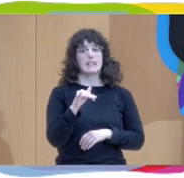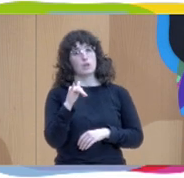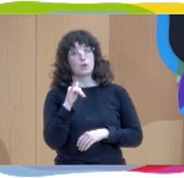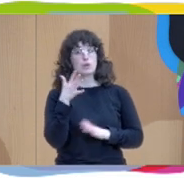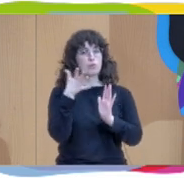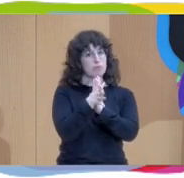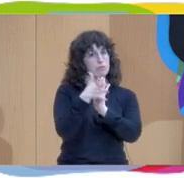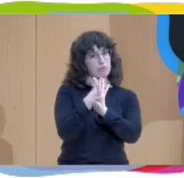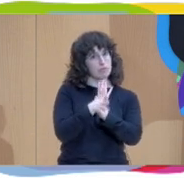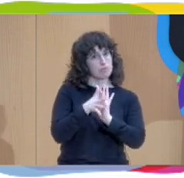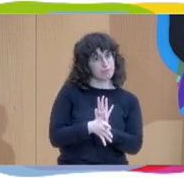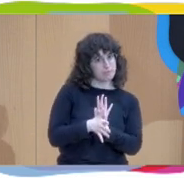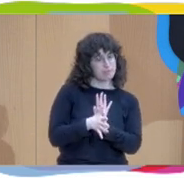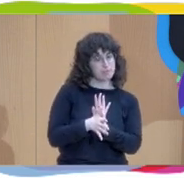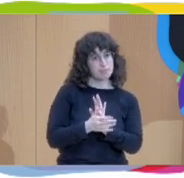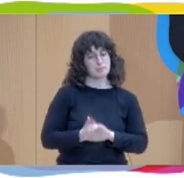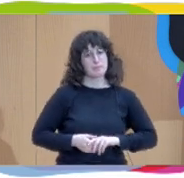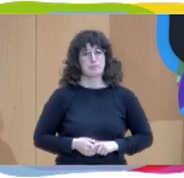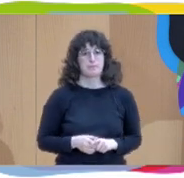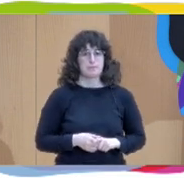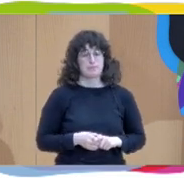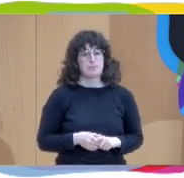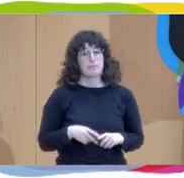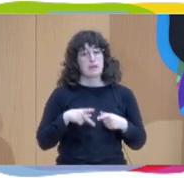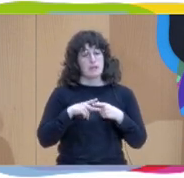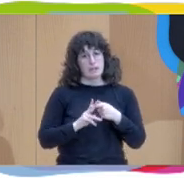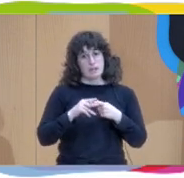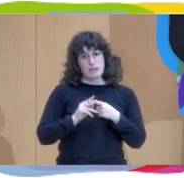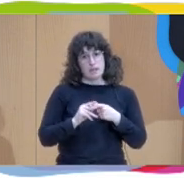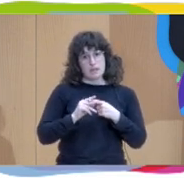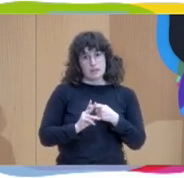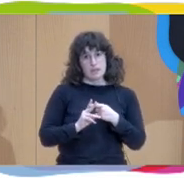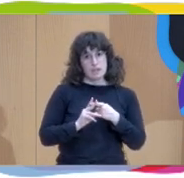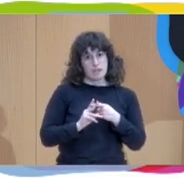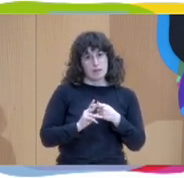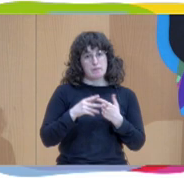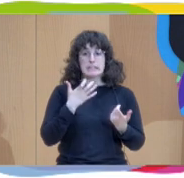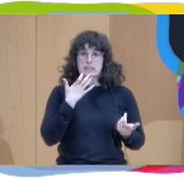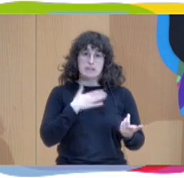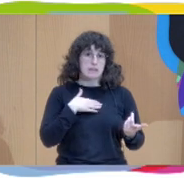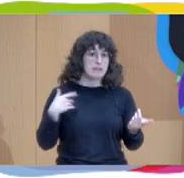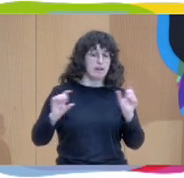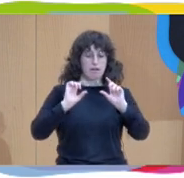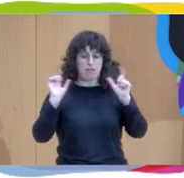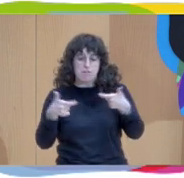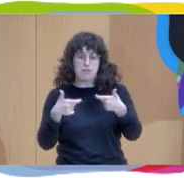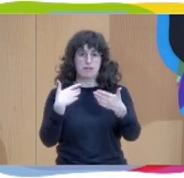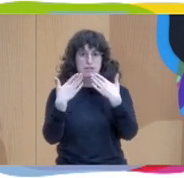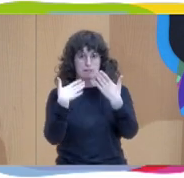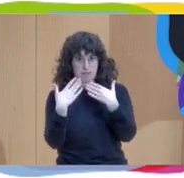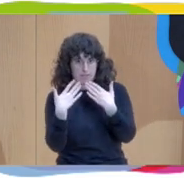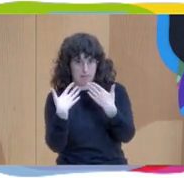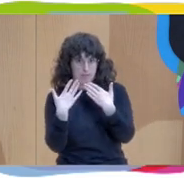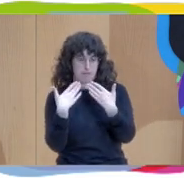and have support for having dialogue meetings. With different individuals,